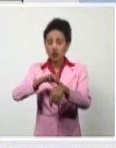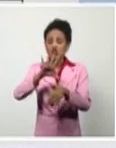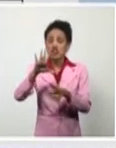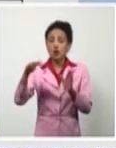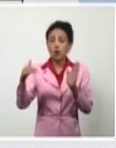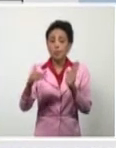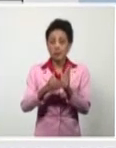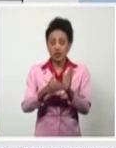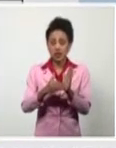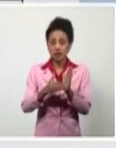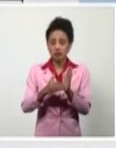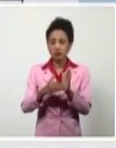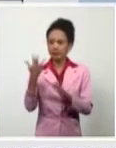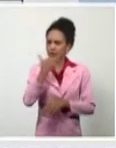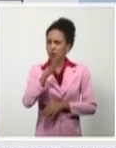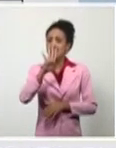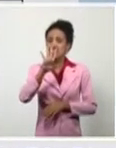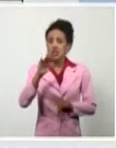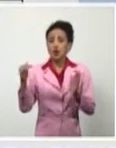a cumulative total of